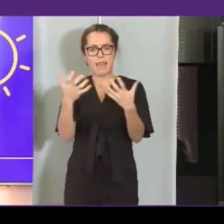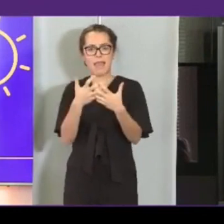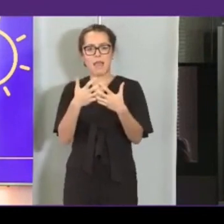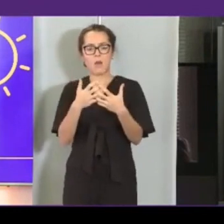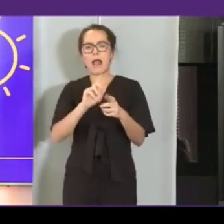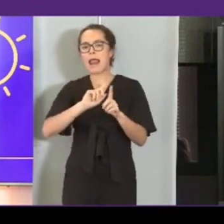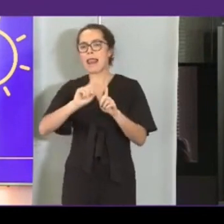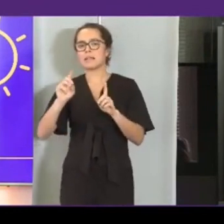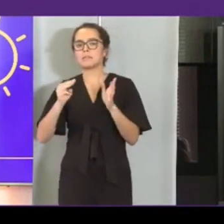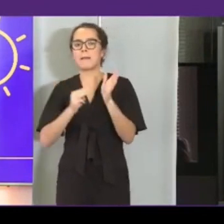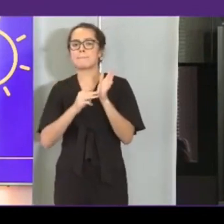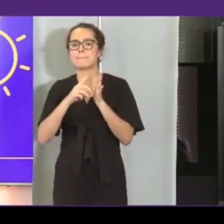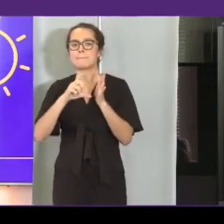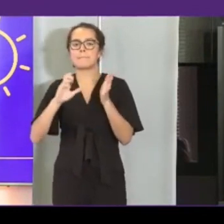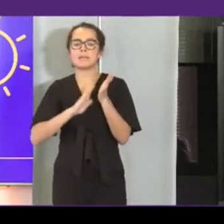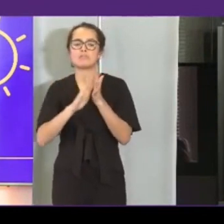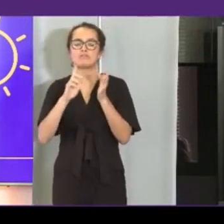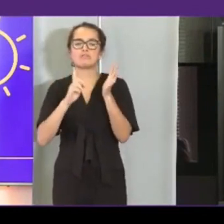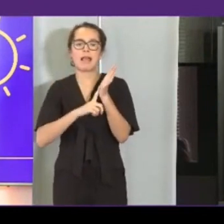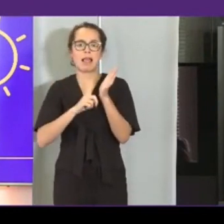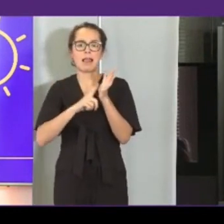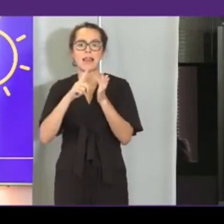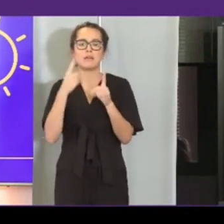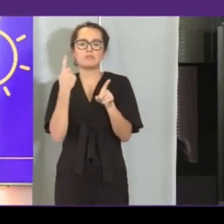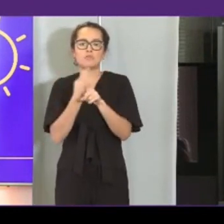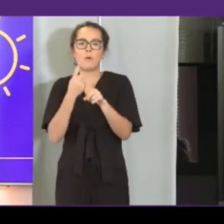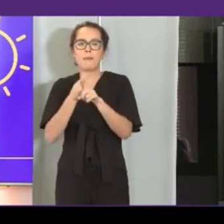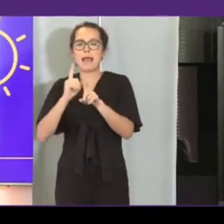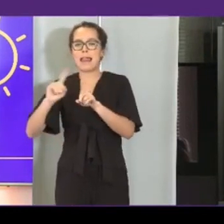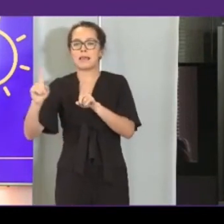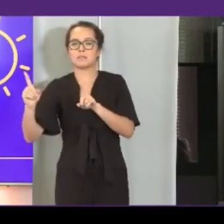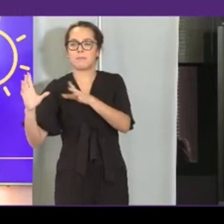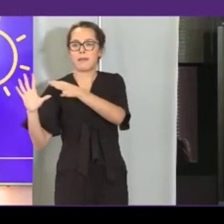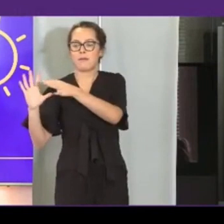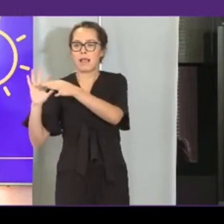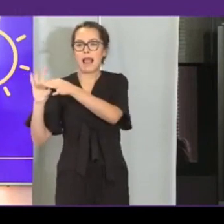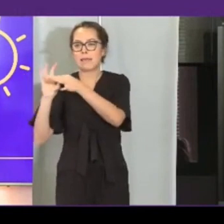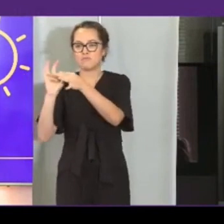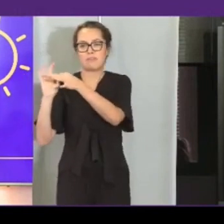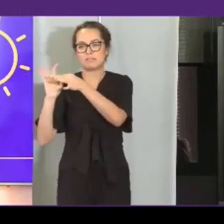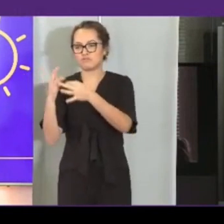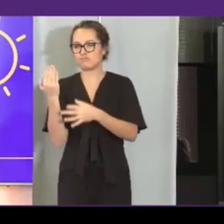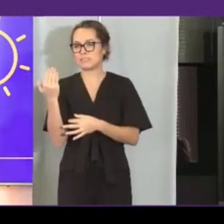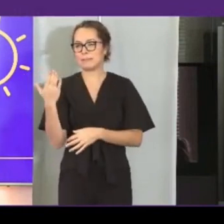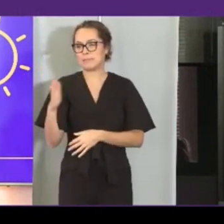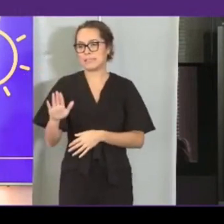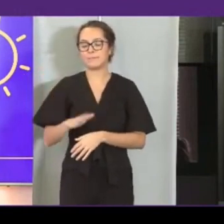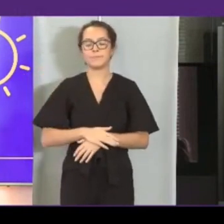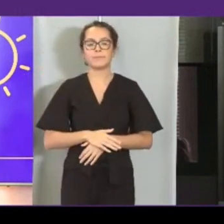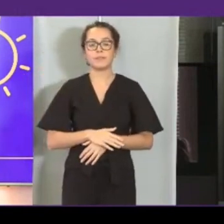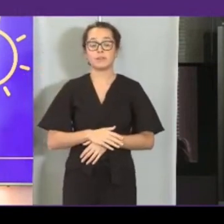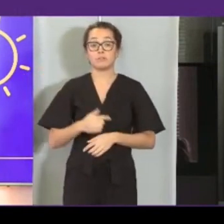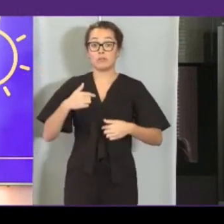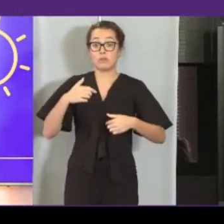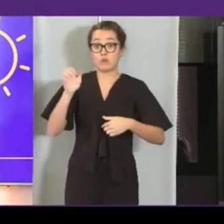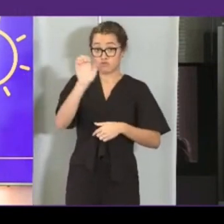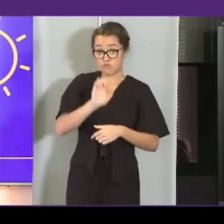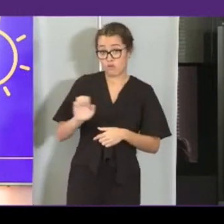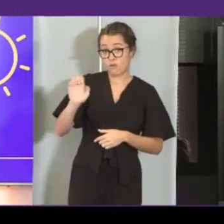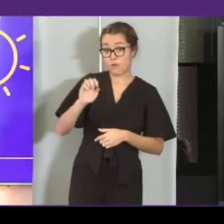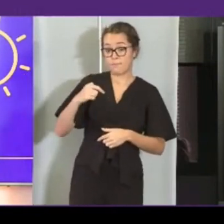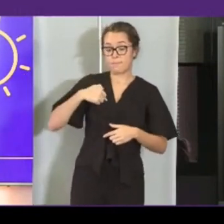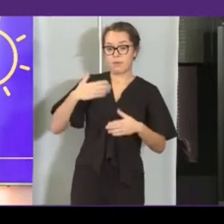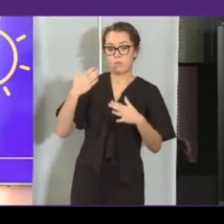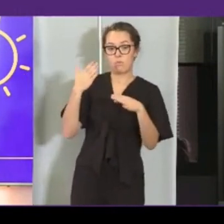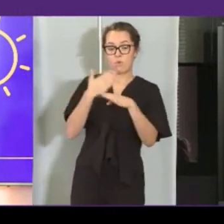talking later about the Be My Eyes, Be My AI collaboration. Within Europe, so I work in the accessibility team